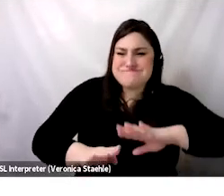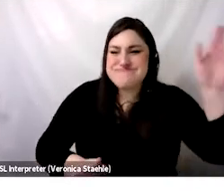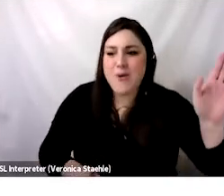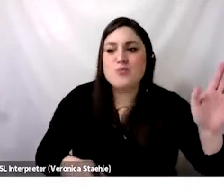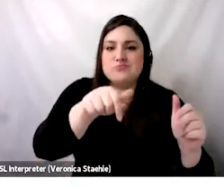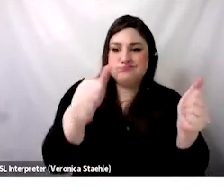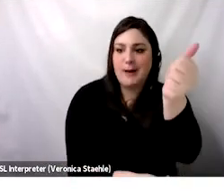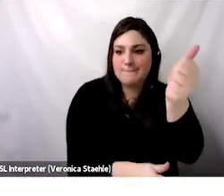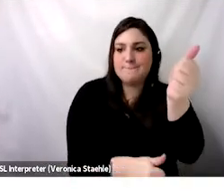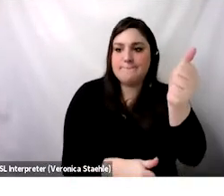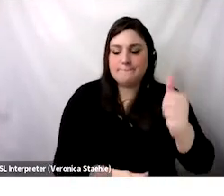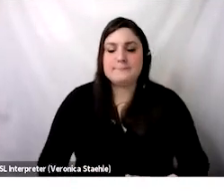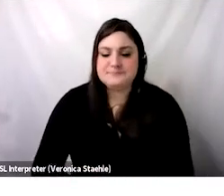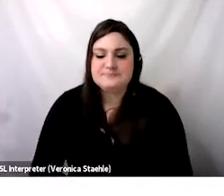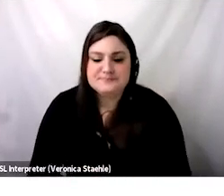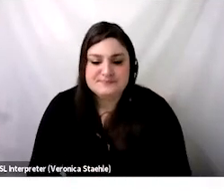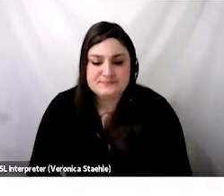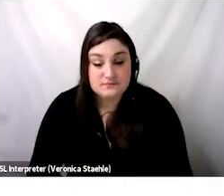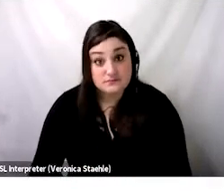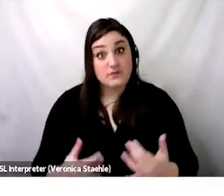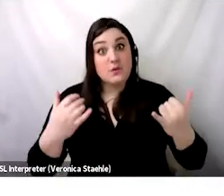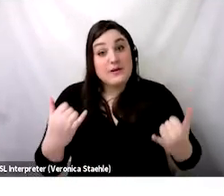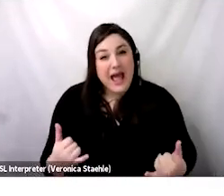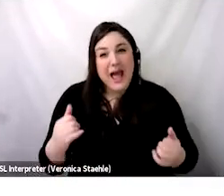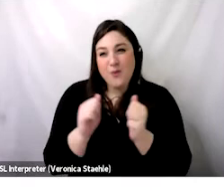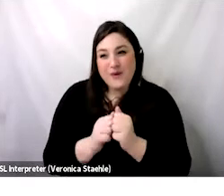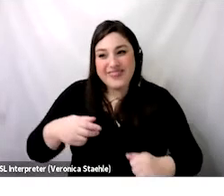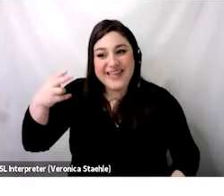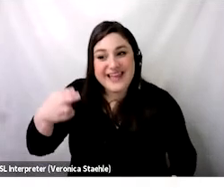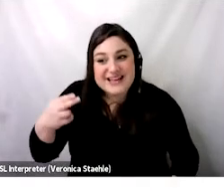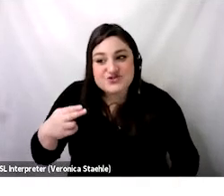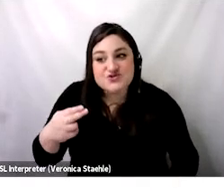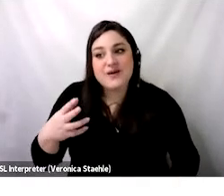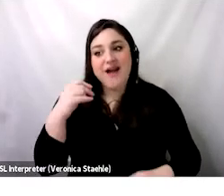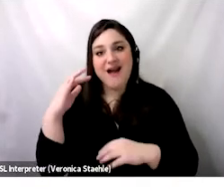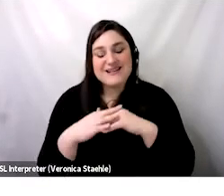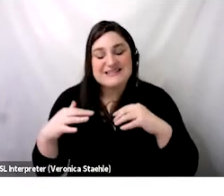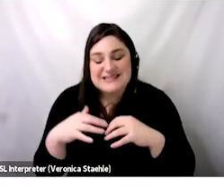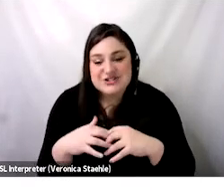Still, when it came to the history of indigenous and African